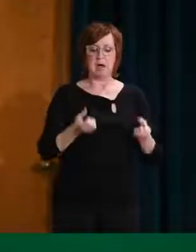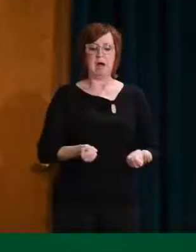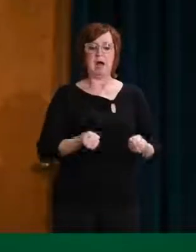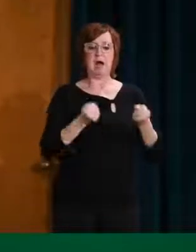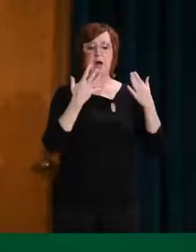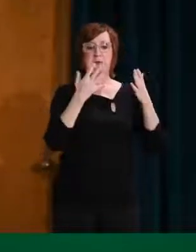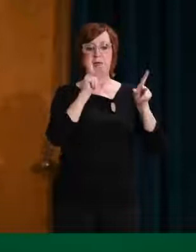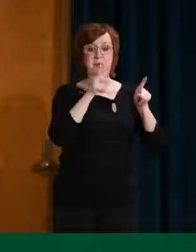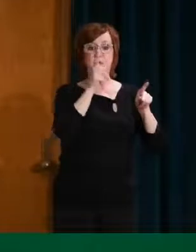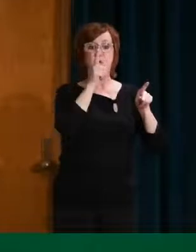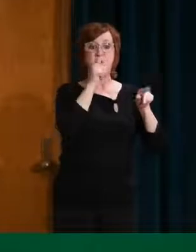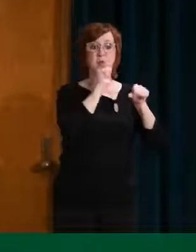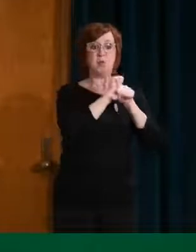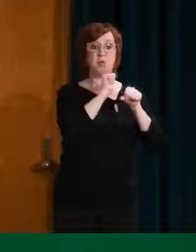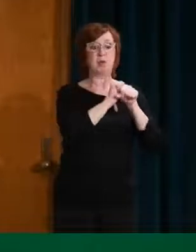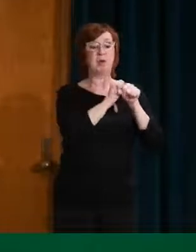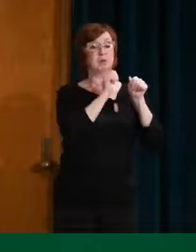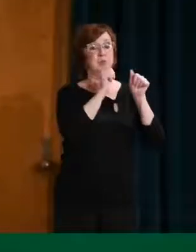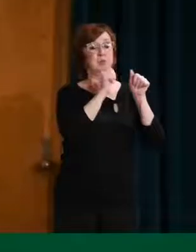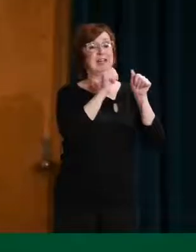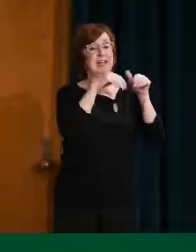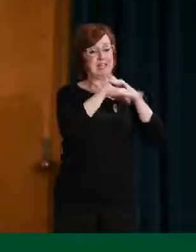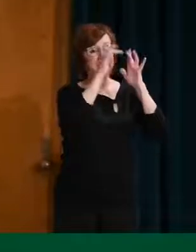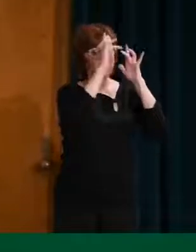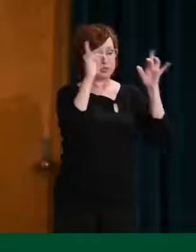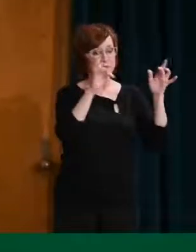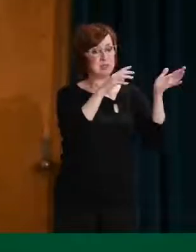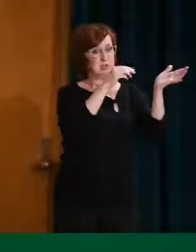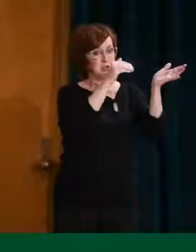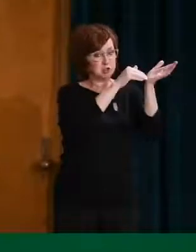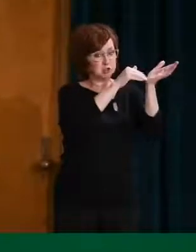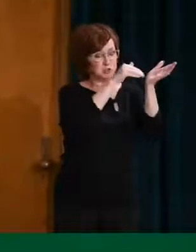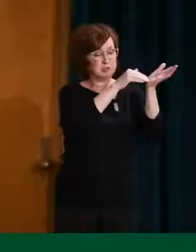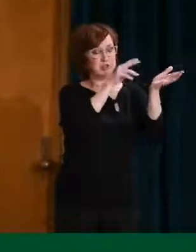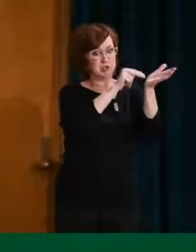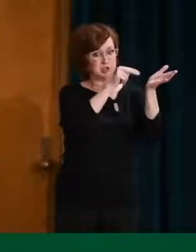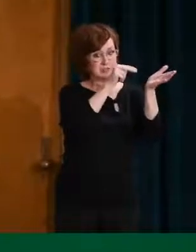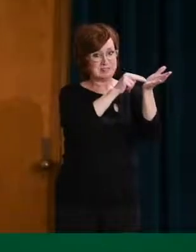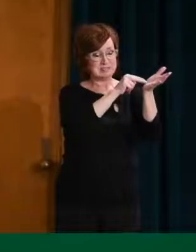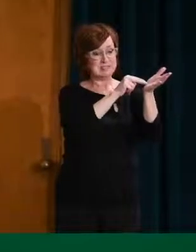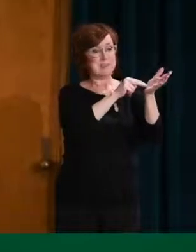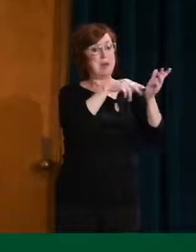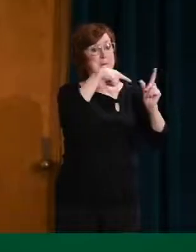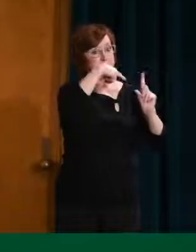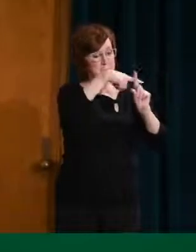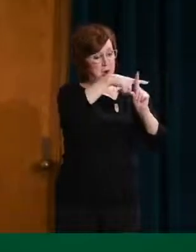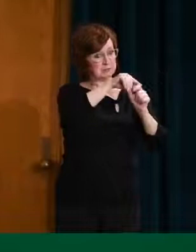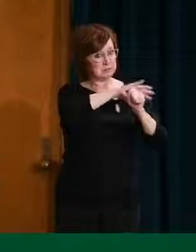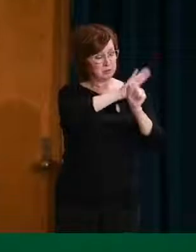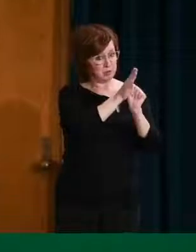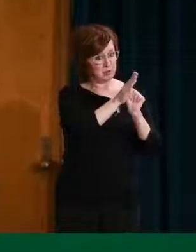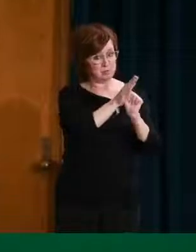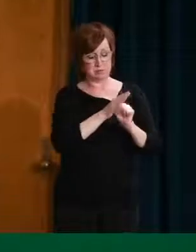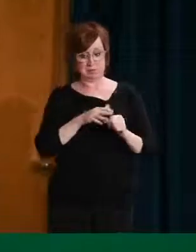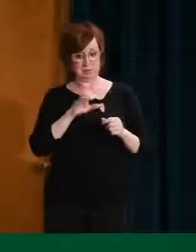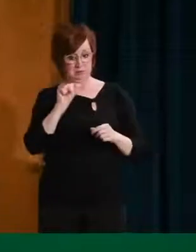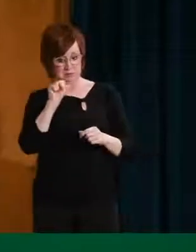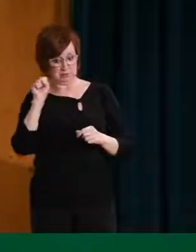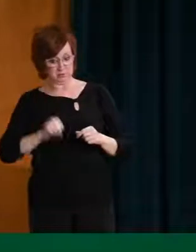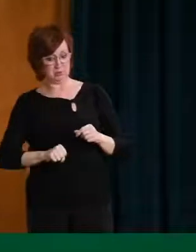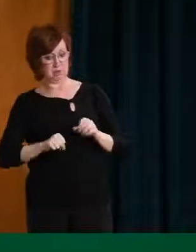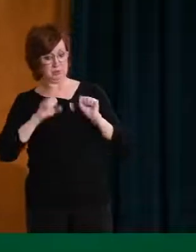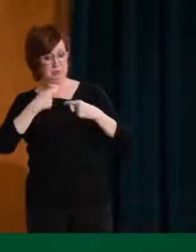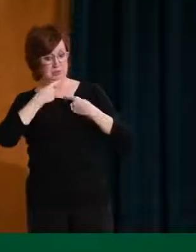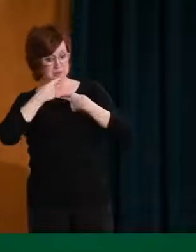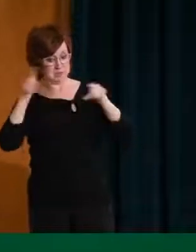positive for COVID-19. Is there a plan in place for Saskatchewan to do something similar? Why